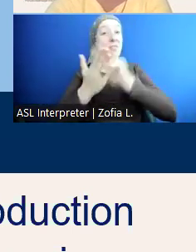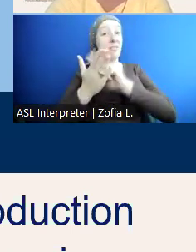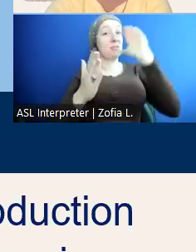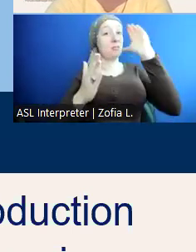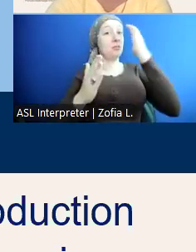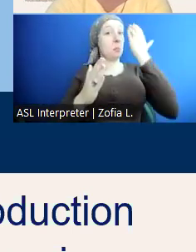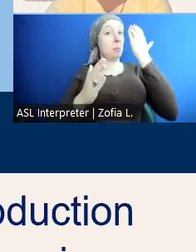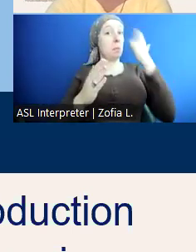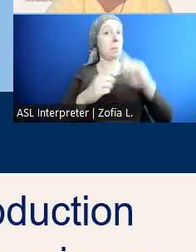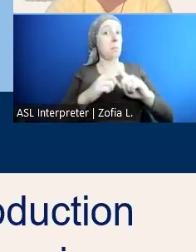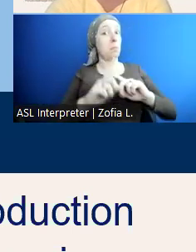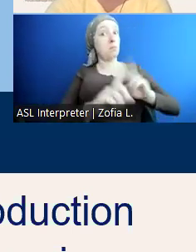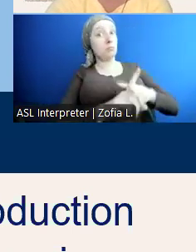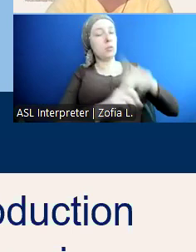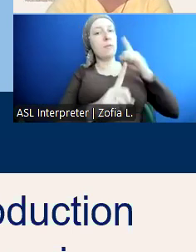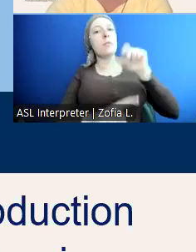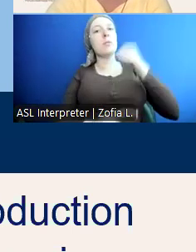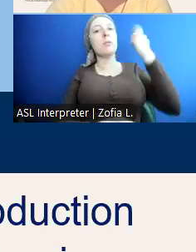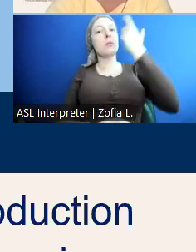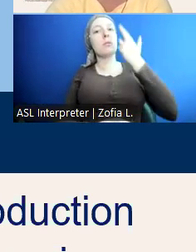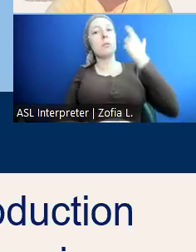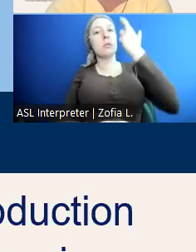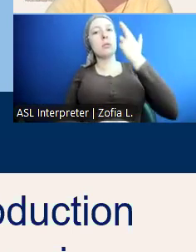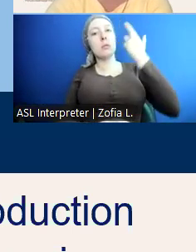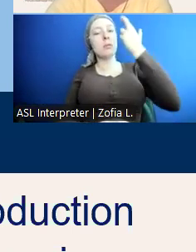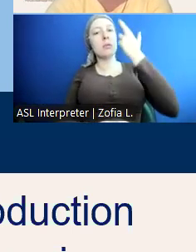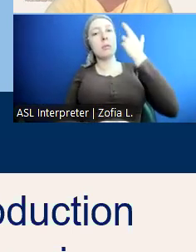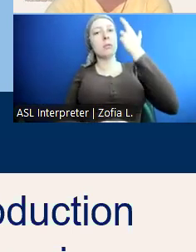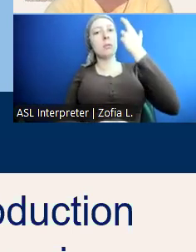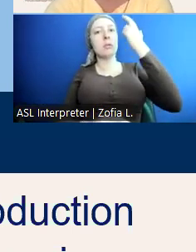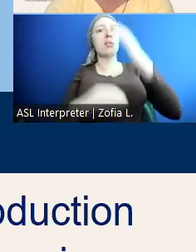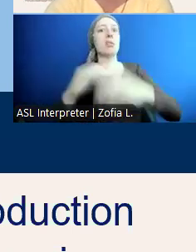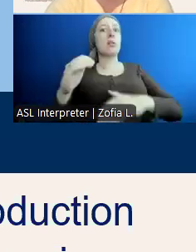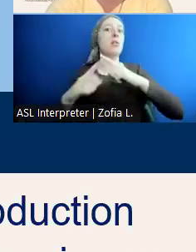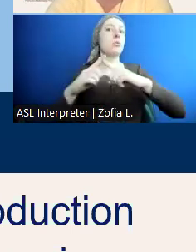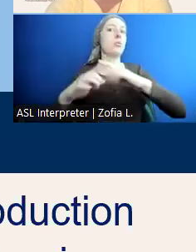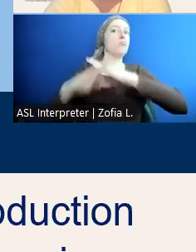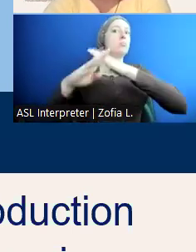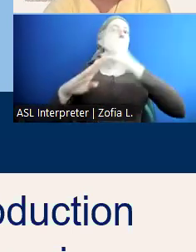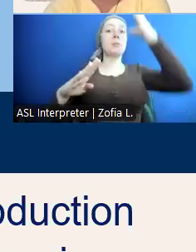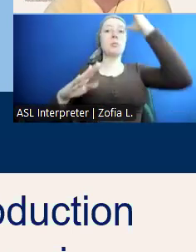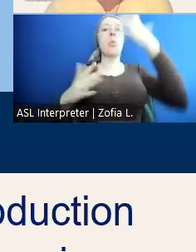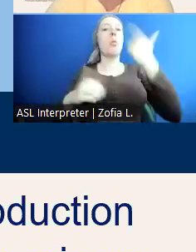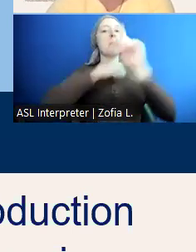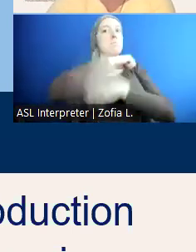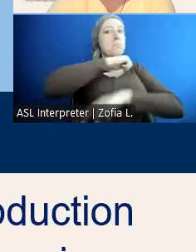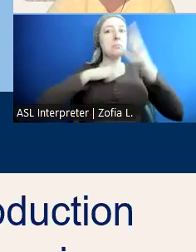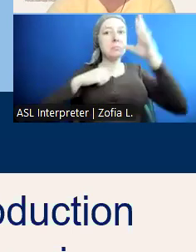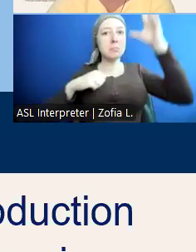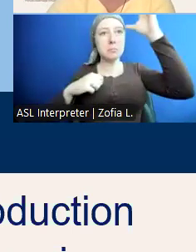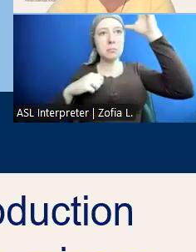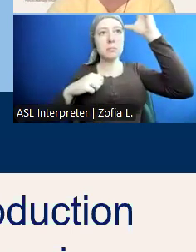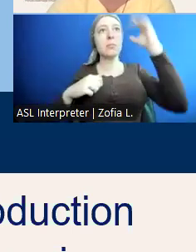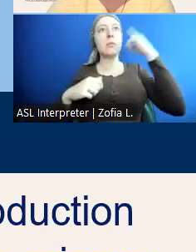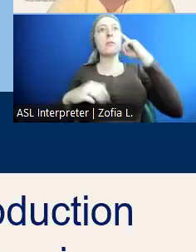be designated for other purposes than to prevent parents or to punish parents